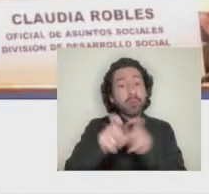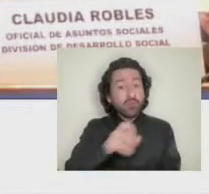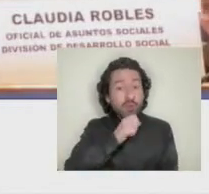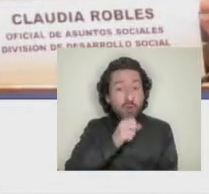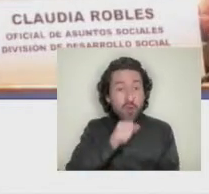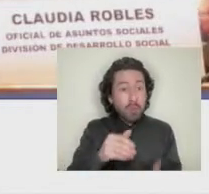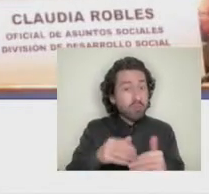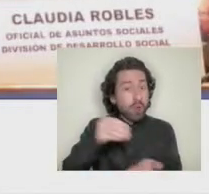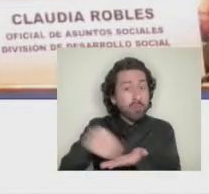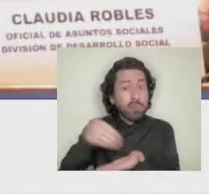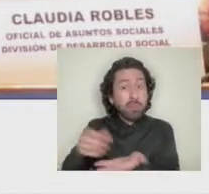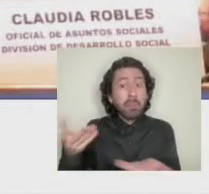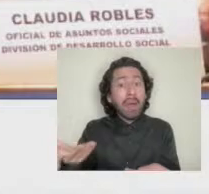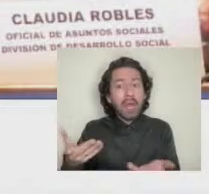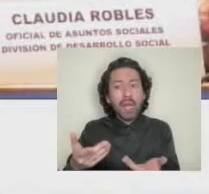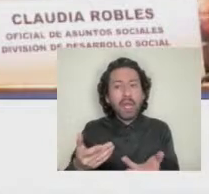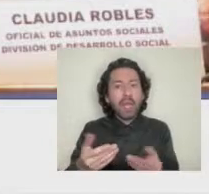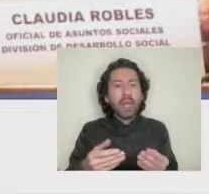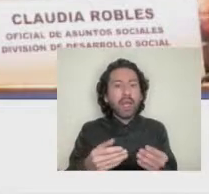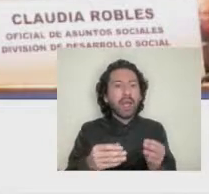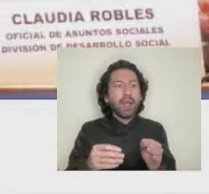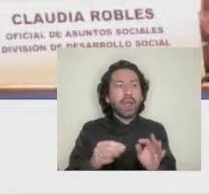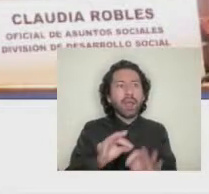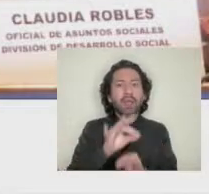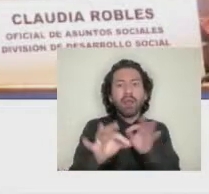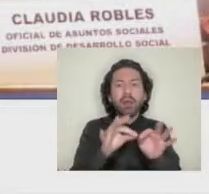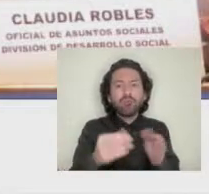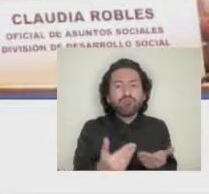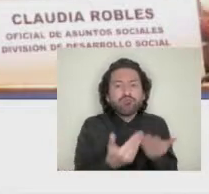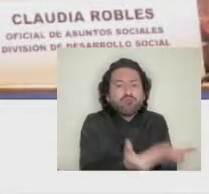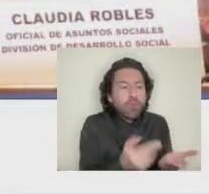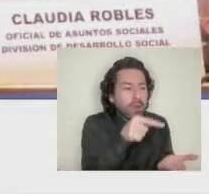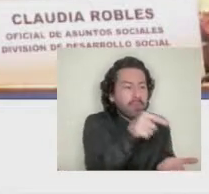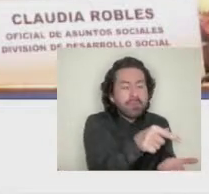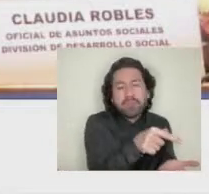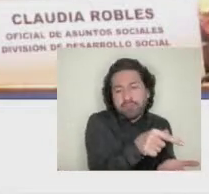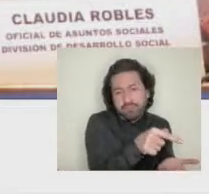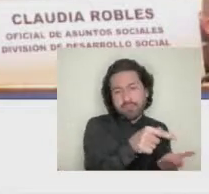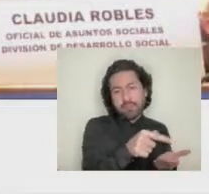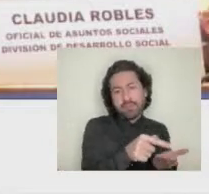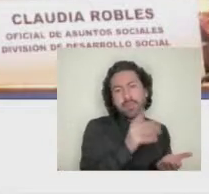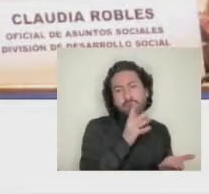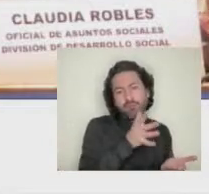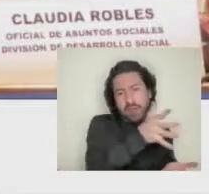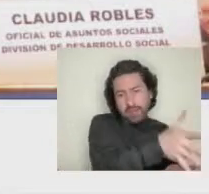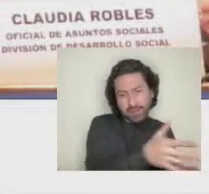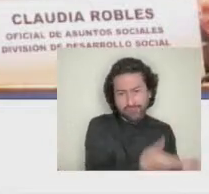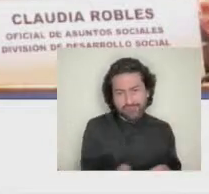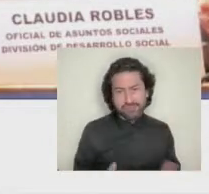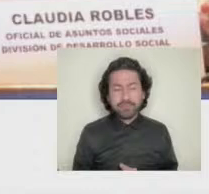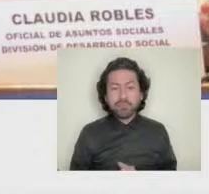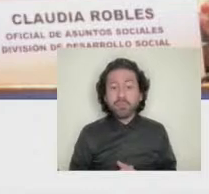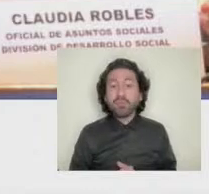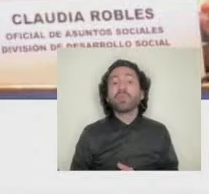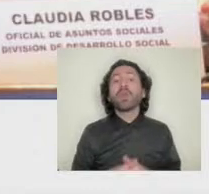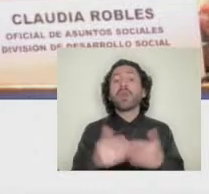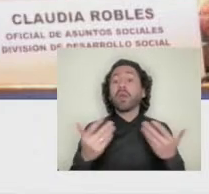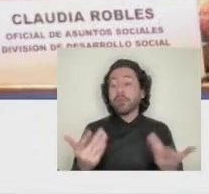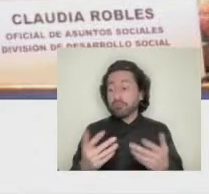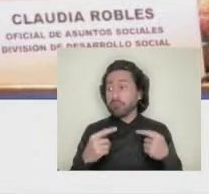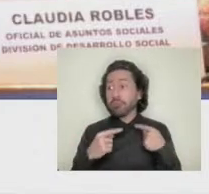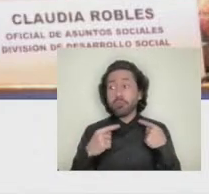One of the main expenditures is to buy presents or gifts for grandchildren, raising